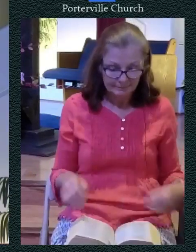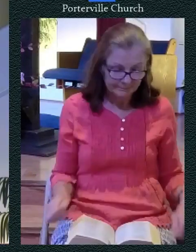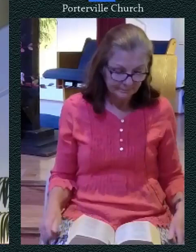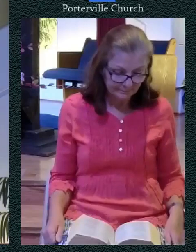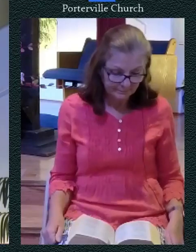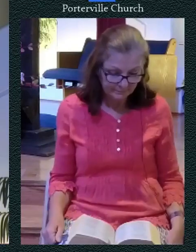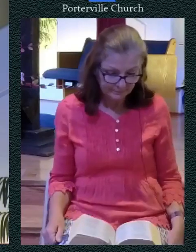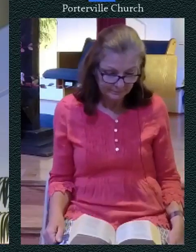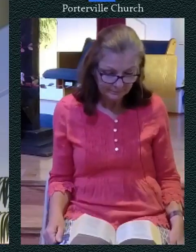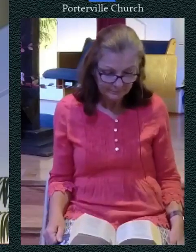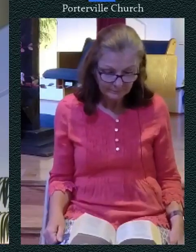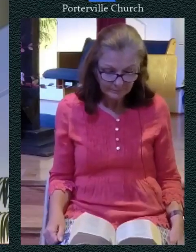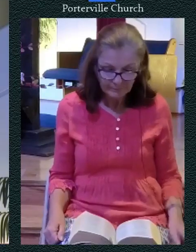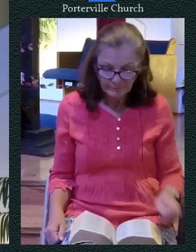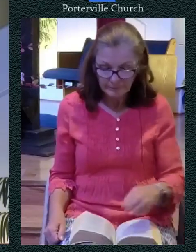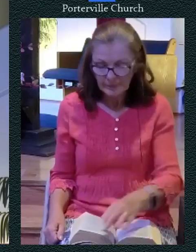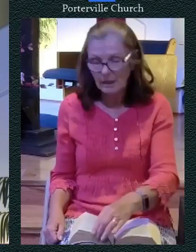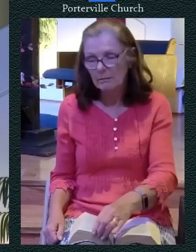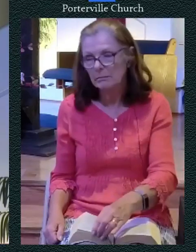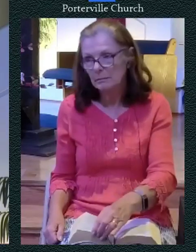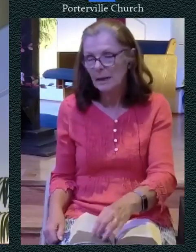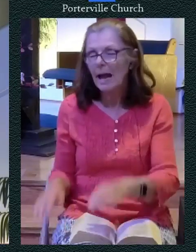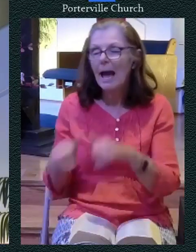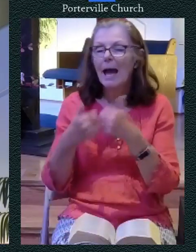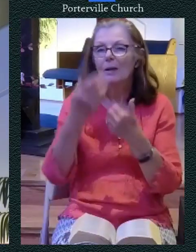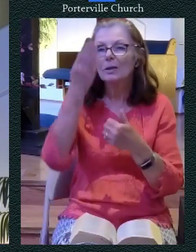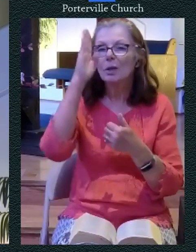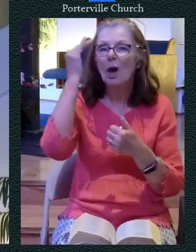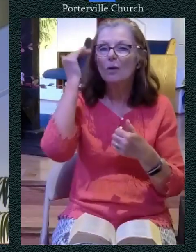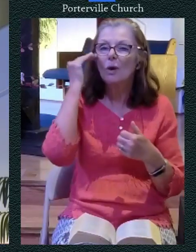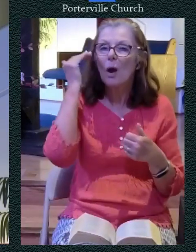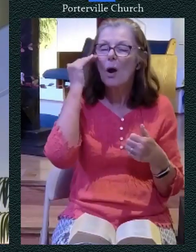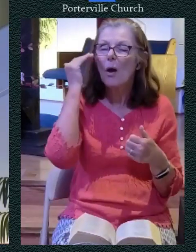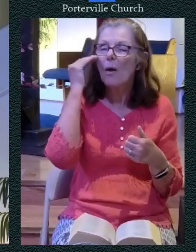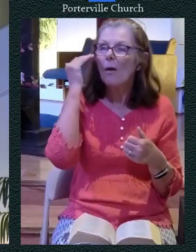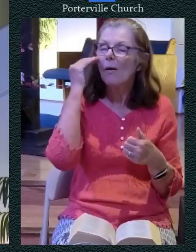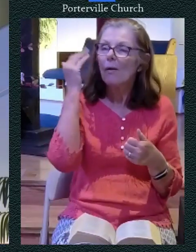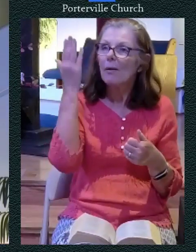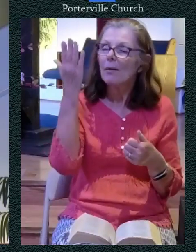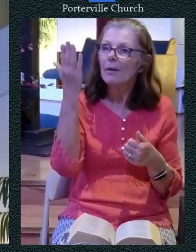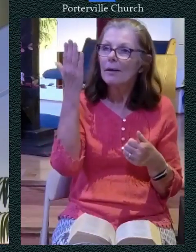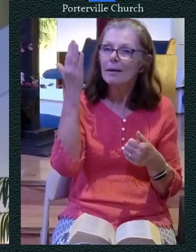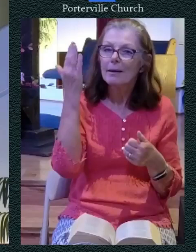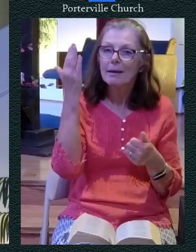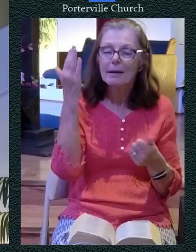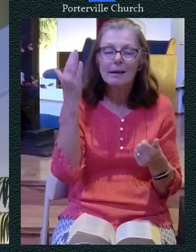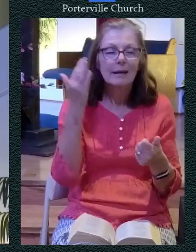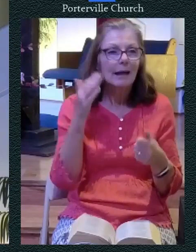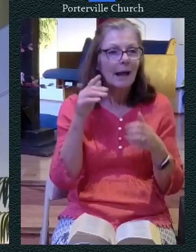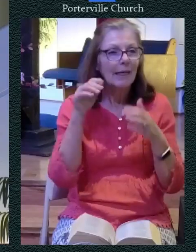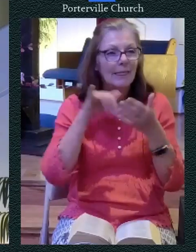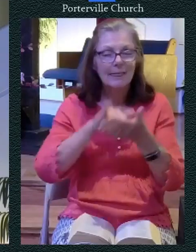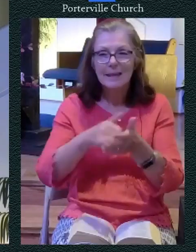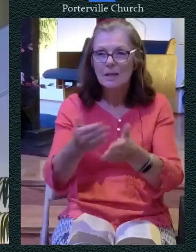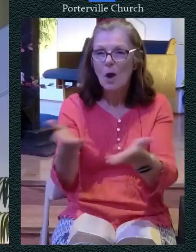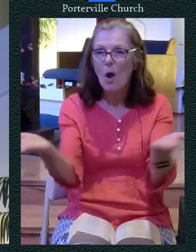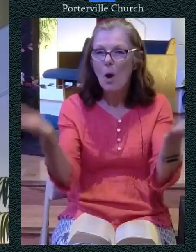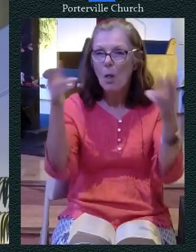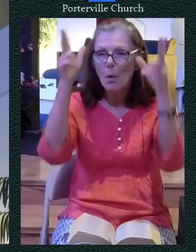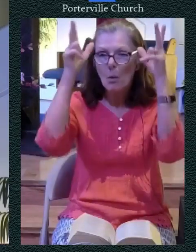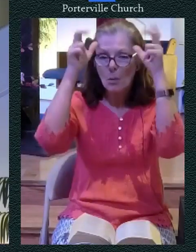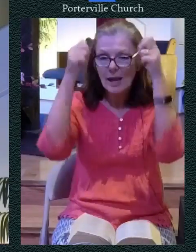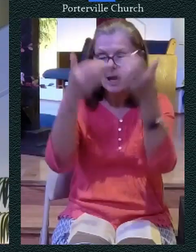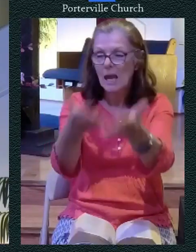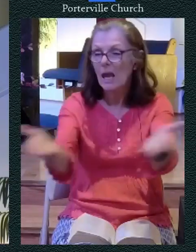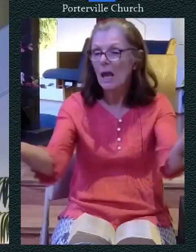Verse 11, they say, how does God know? And is there knowledge with the Most High? Behold, these are the wicked, and always at ease.